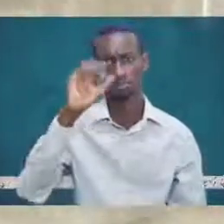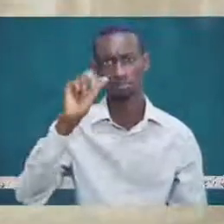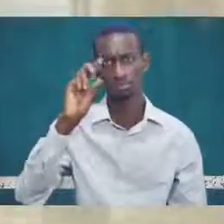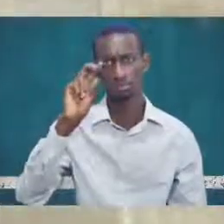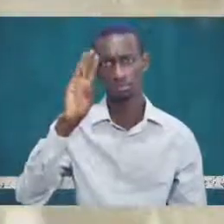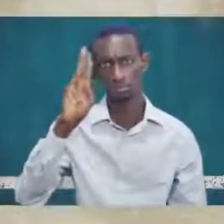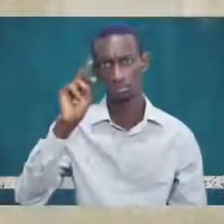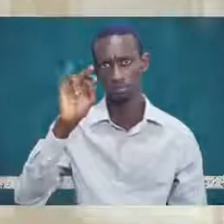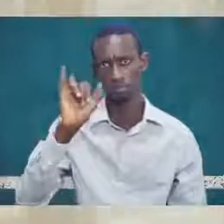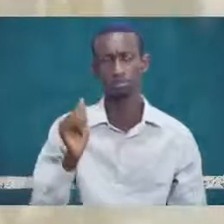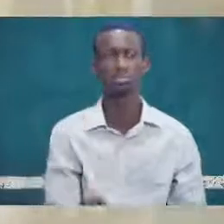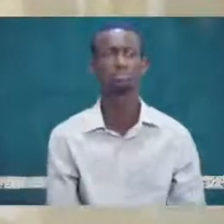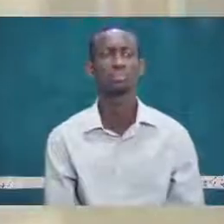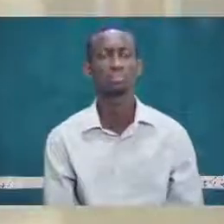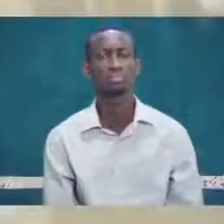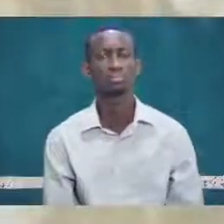Ammonium carbonate.